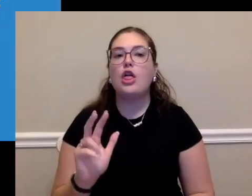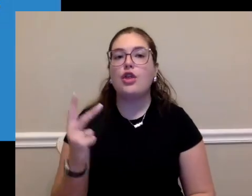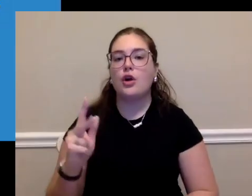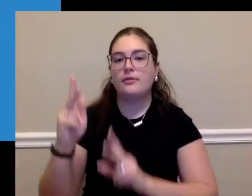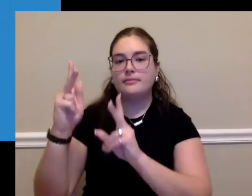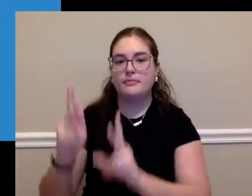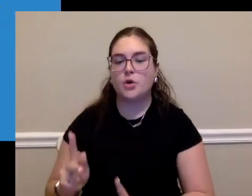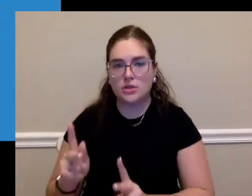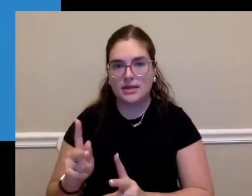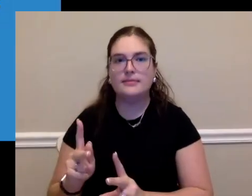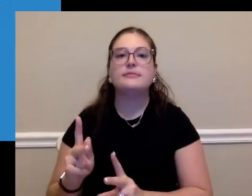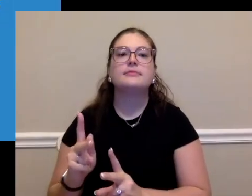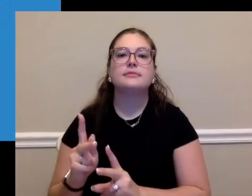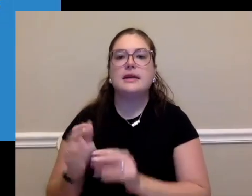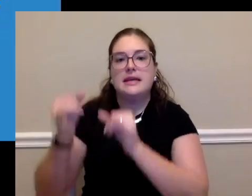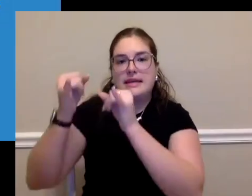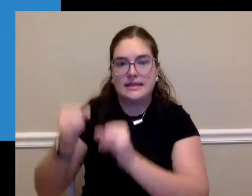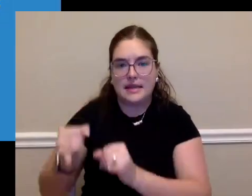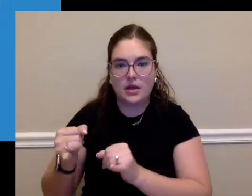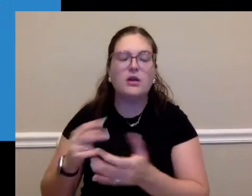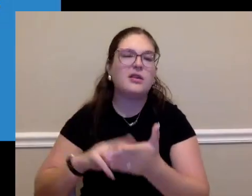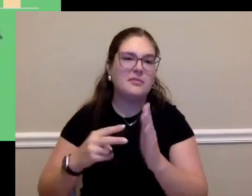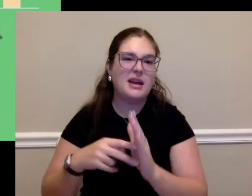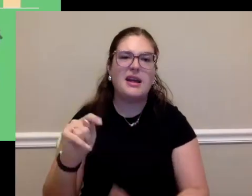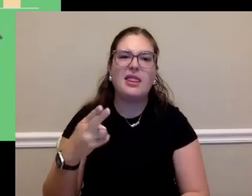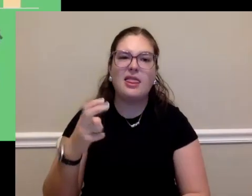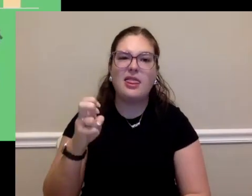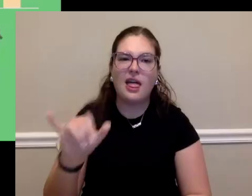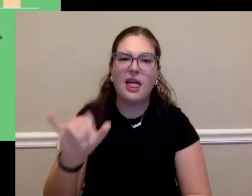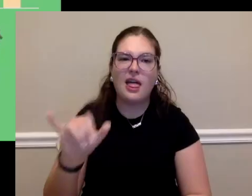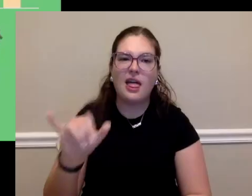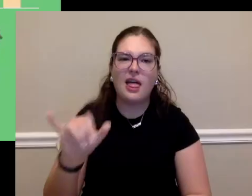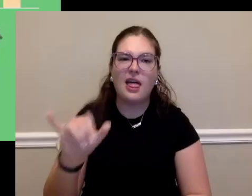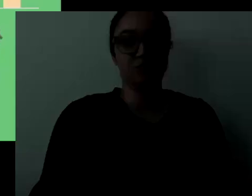pronoun? In other words, they, them to replace he or she.